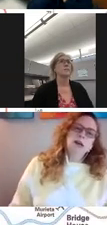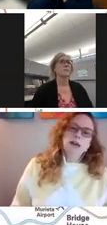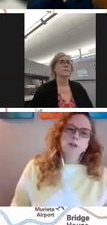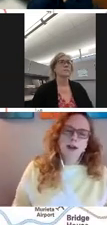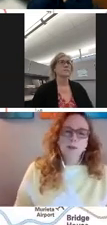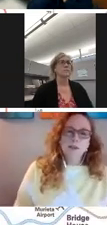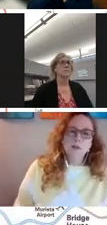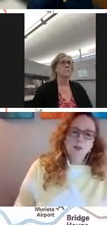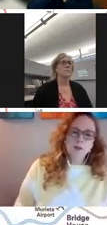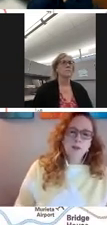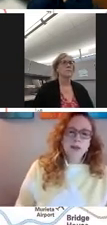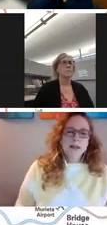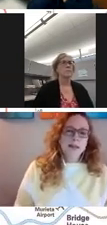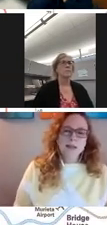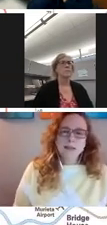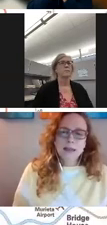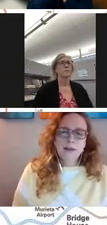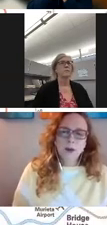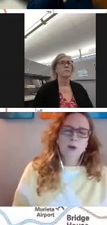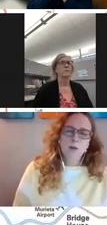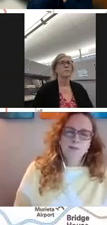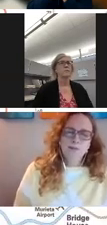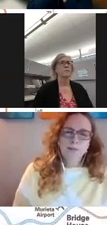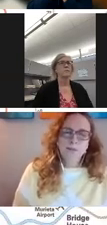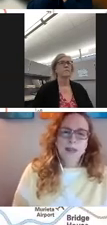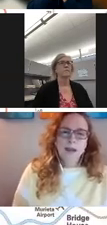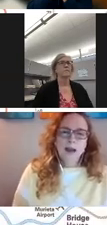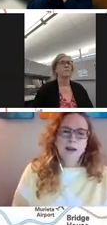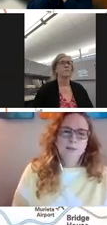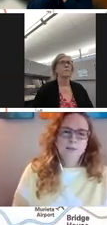you interact with someone who doesn't have a home?